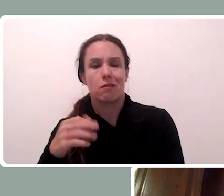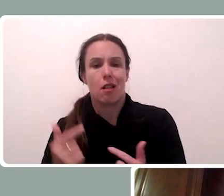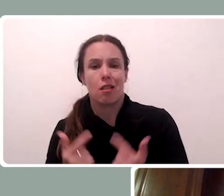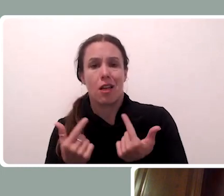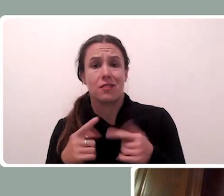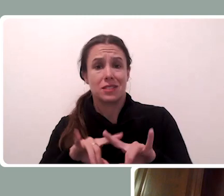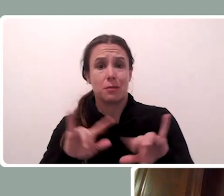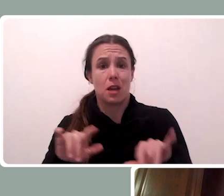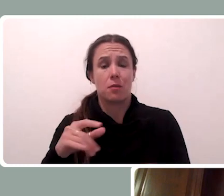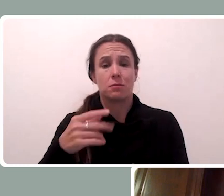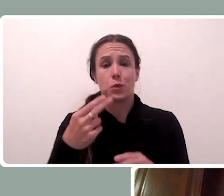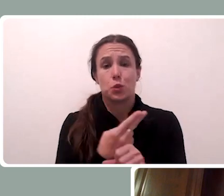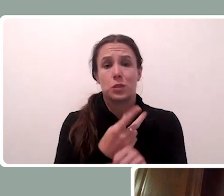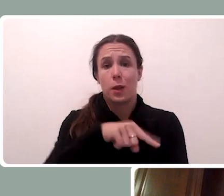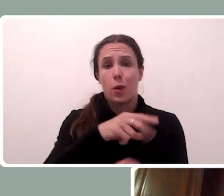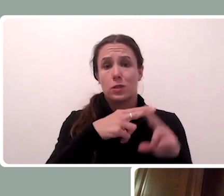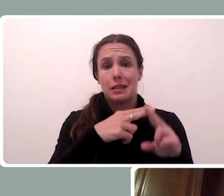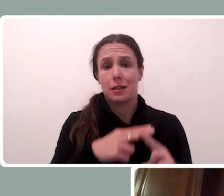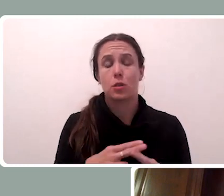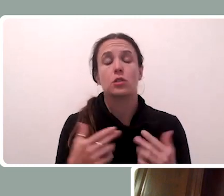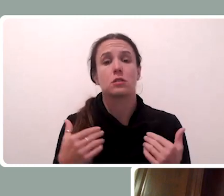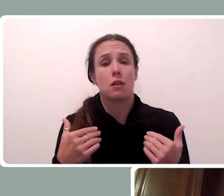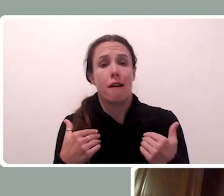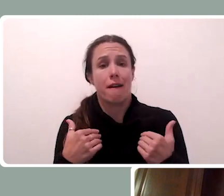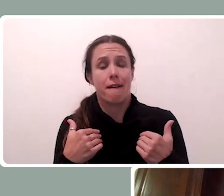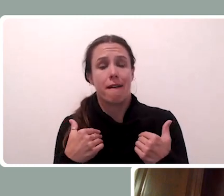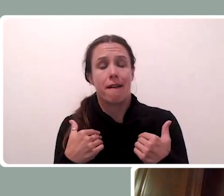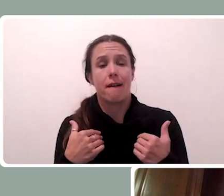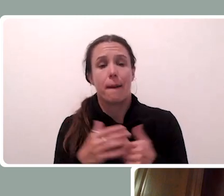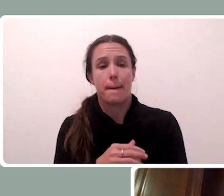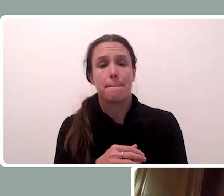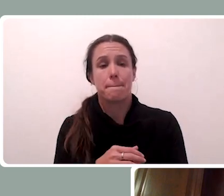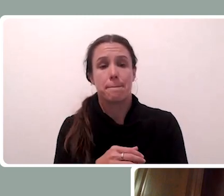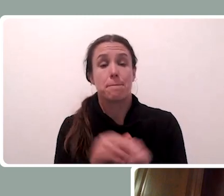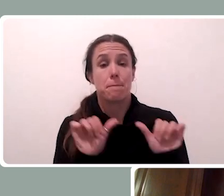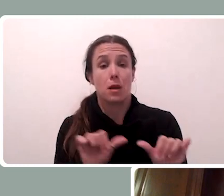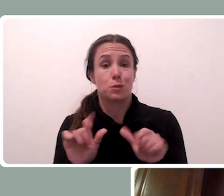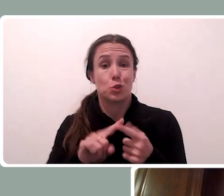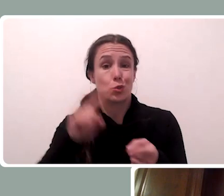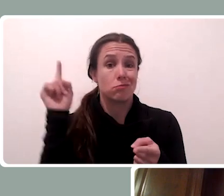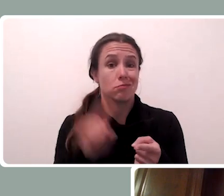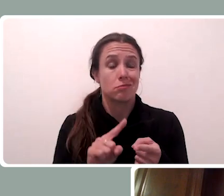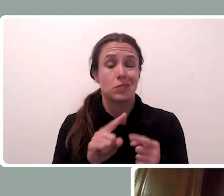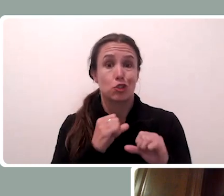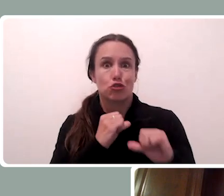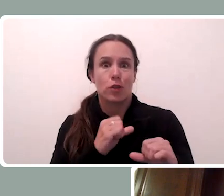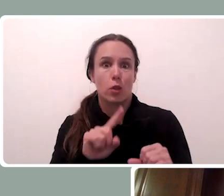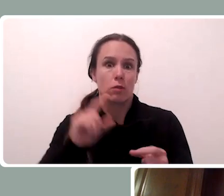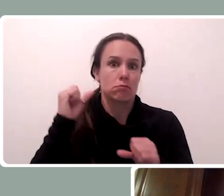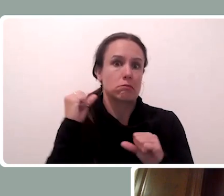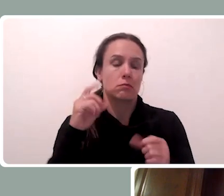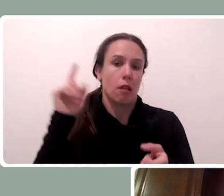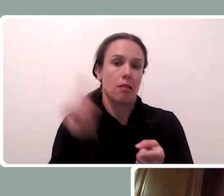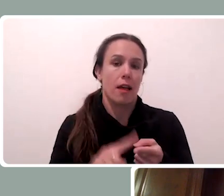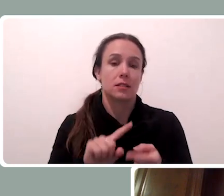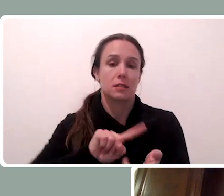Is there any effort to decrease the dosages or the strength of these medications from the